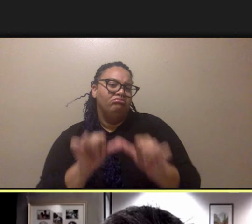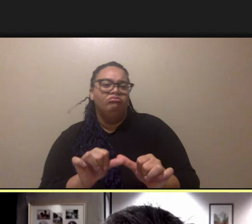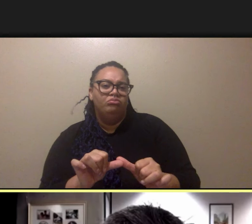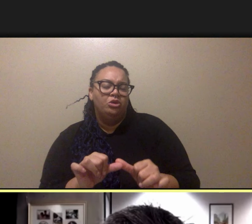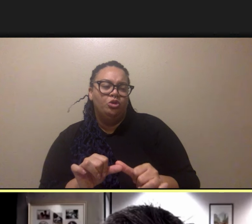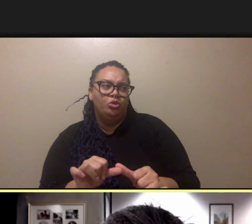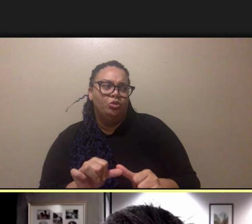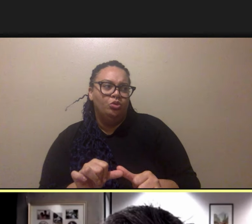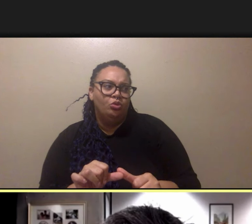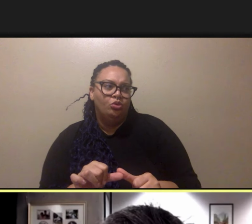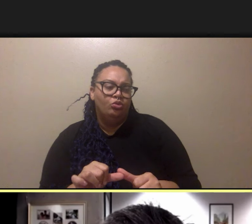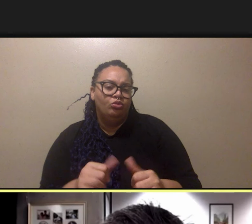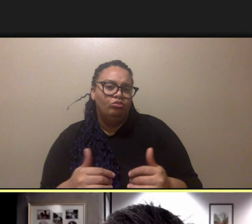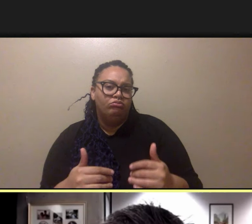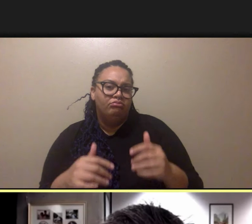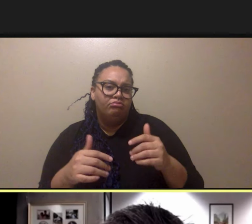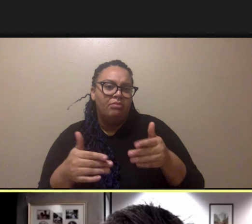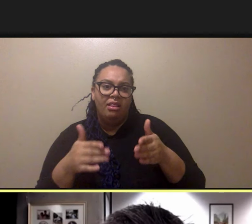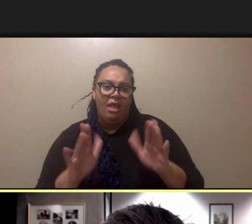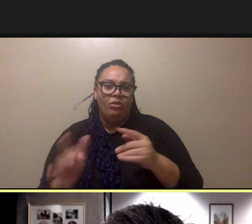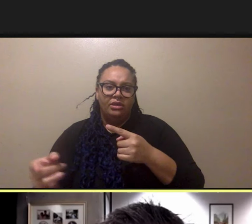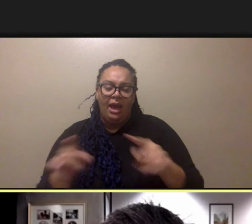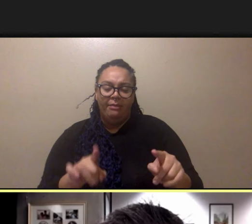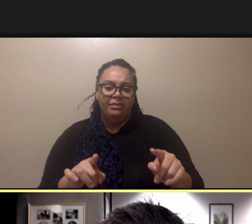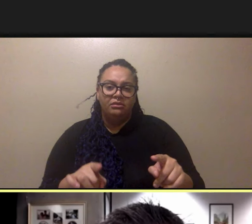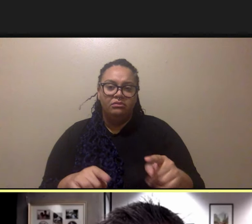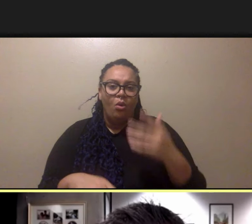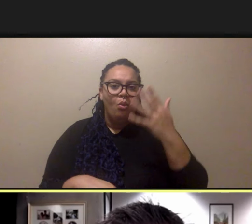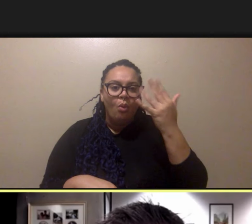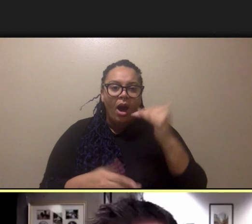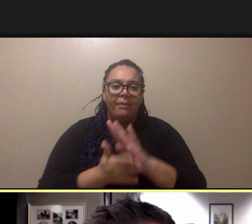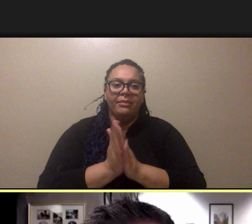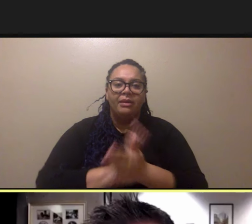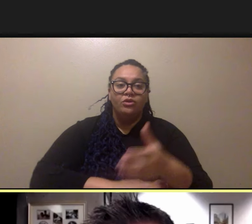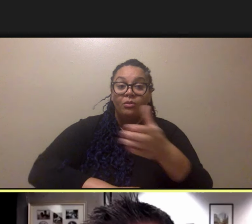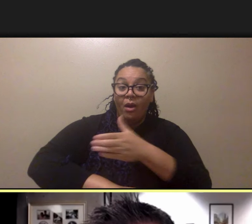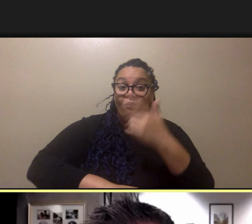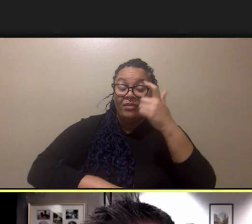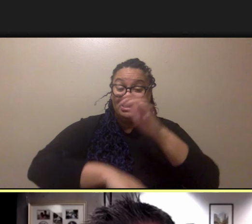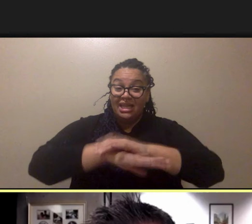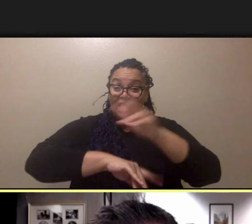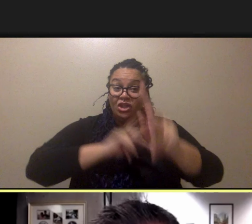so powerful? Because English people were pretty big on their freedom.